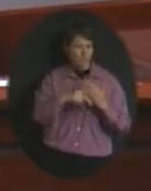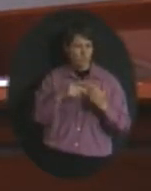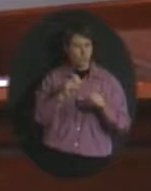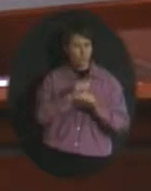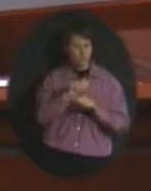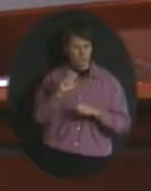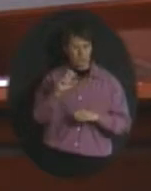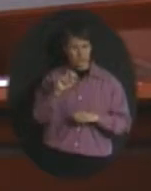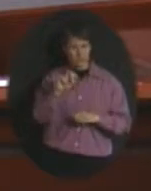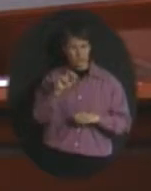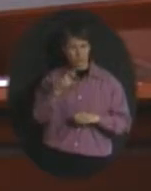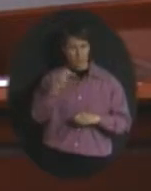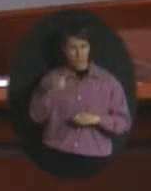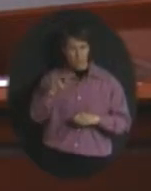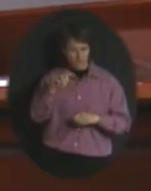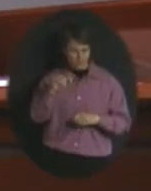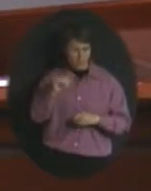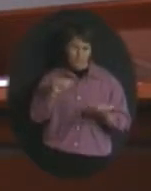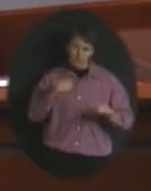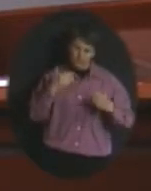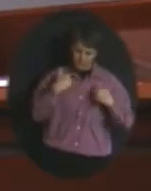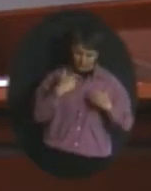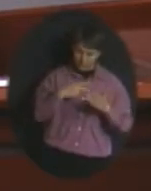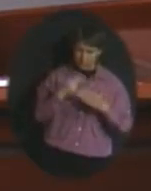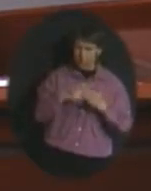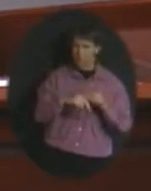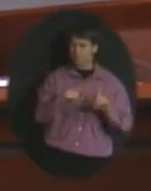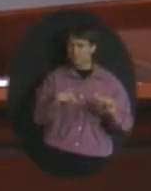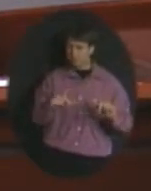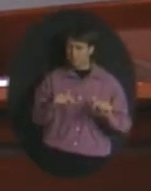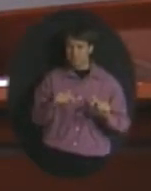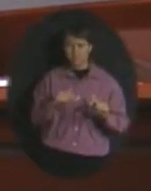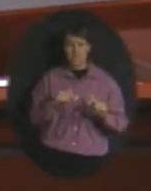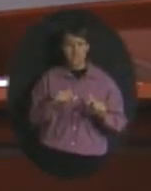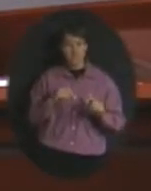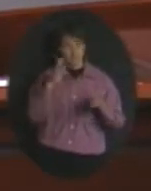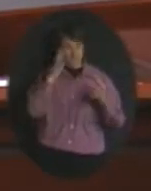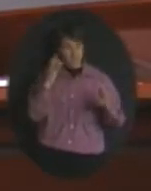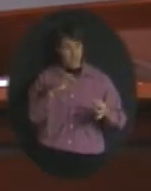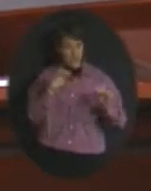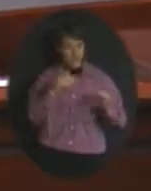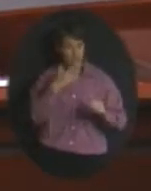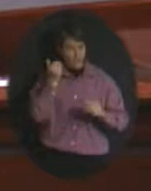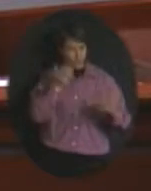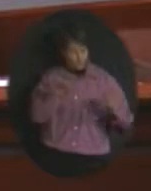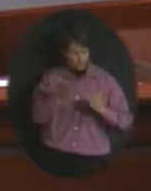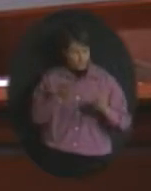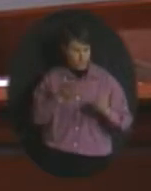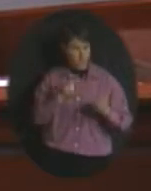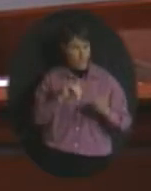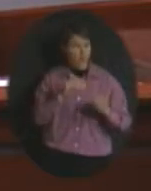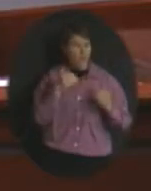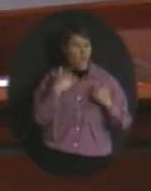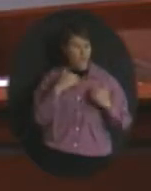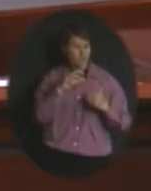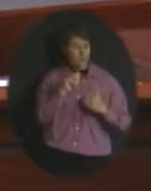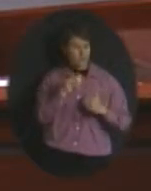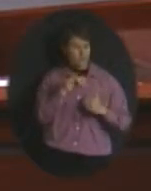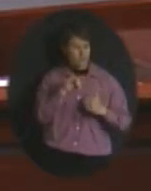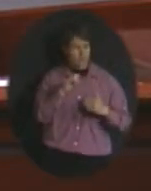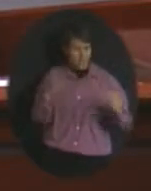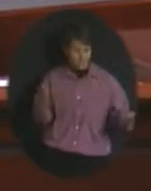number of kids served and ability to have those programs. It has been decided that it can be better served by having the site here in